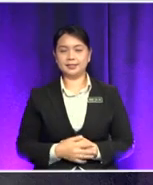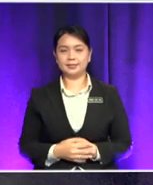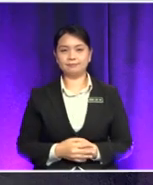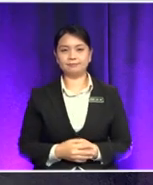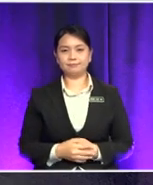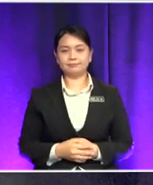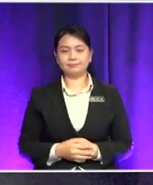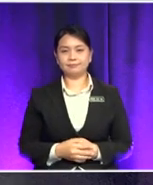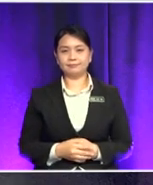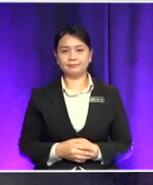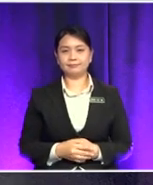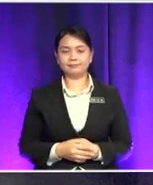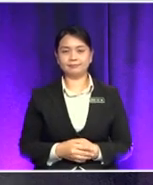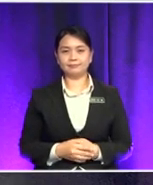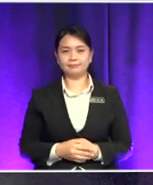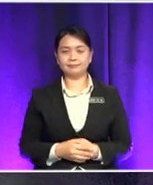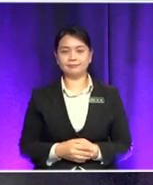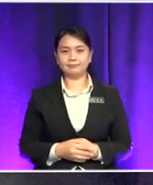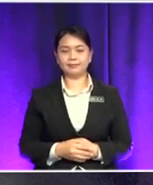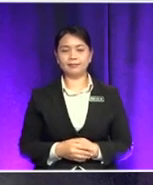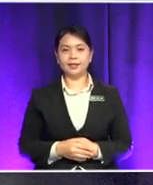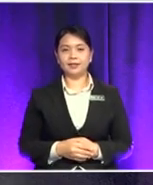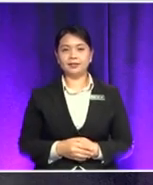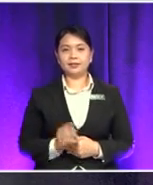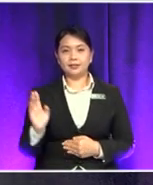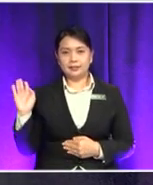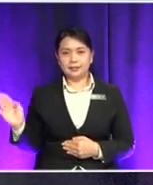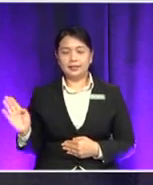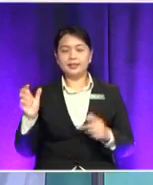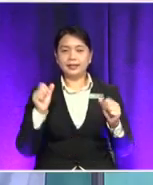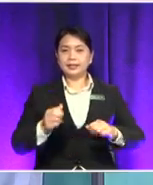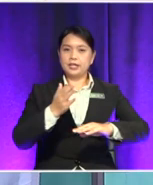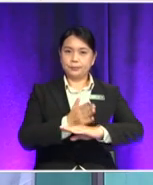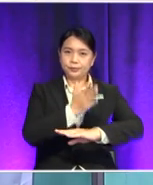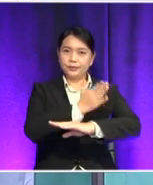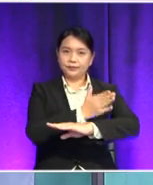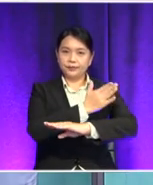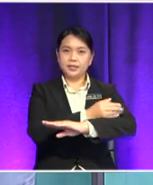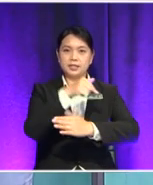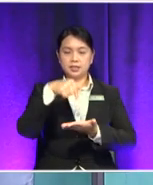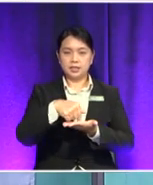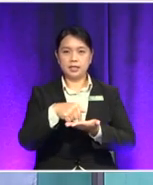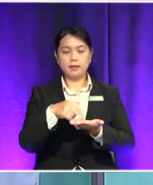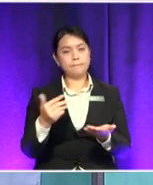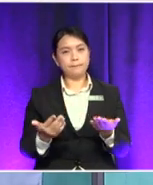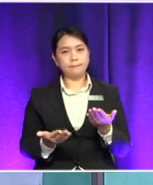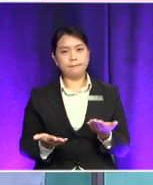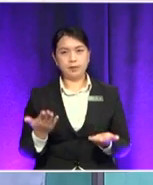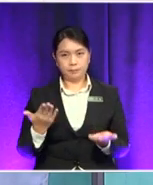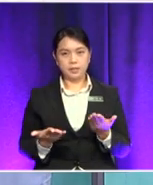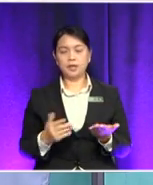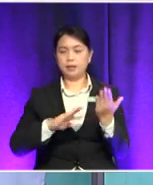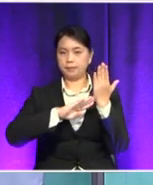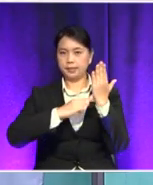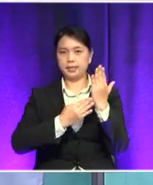One candy for Atiya's effort. Atiya can improve here is, maybe at the beginning of the letter,